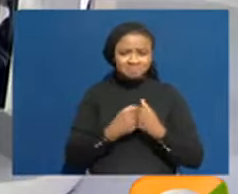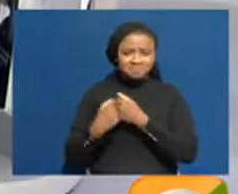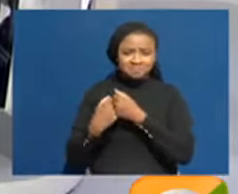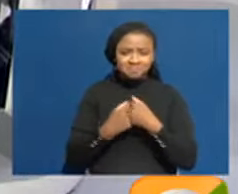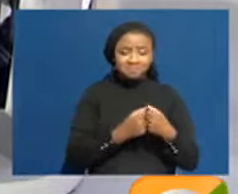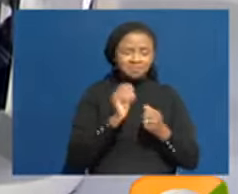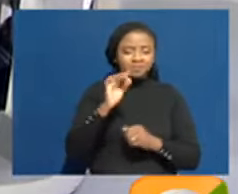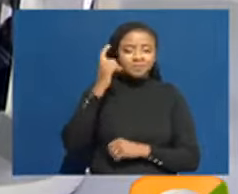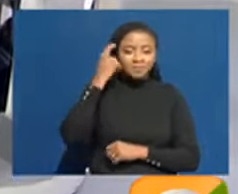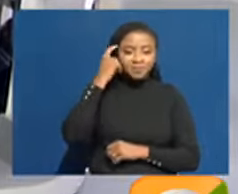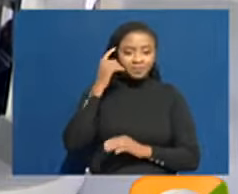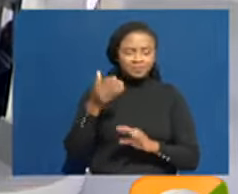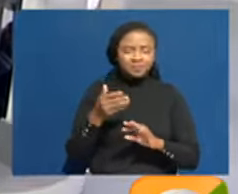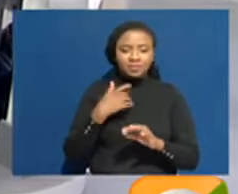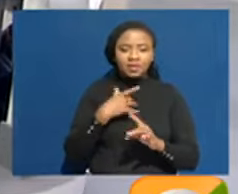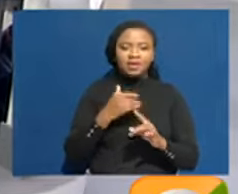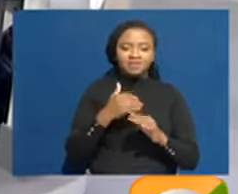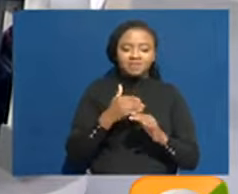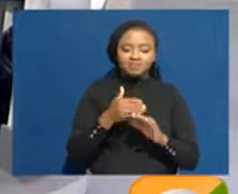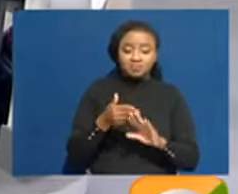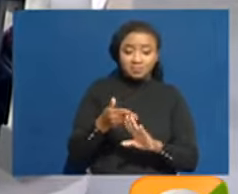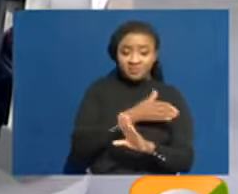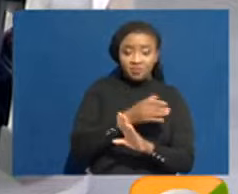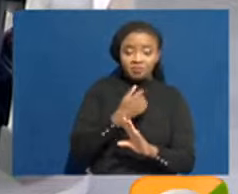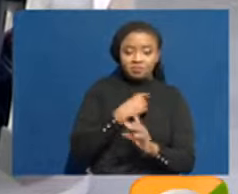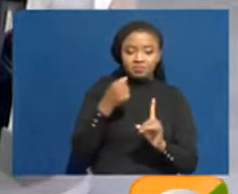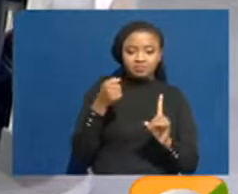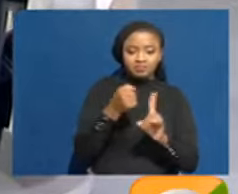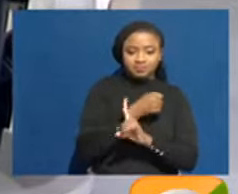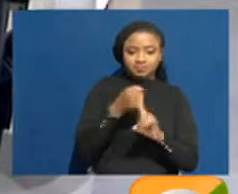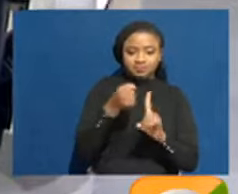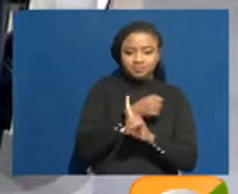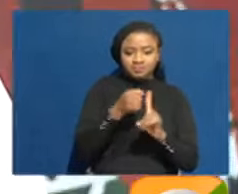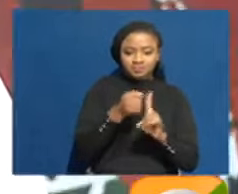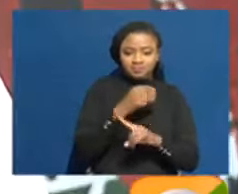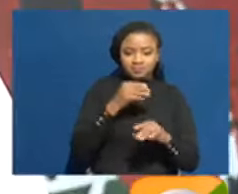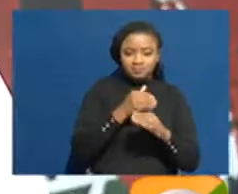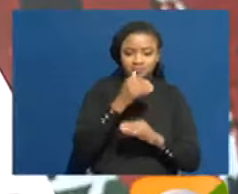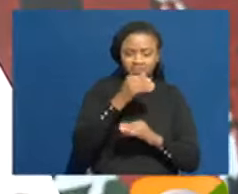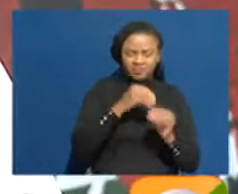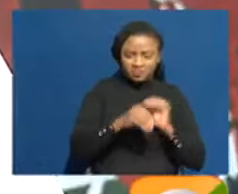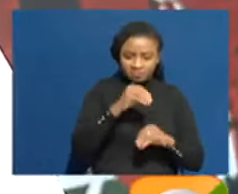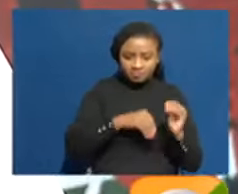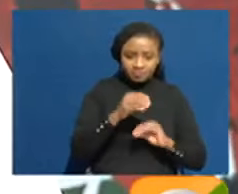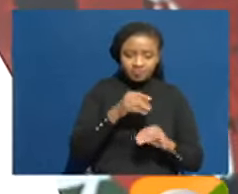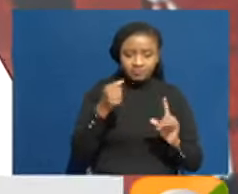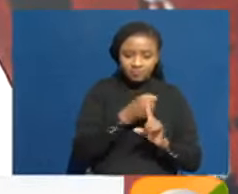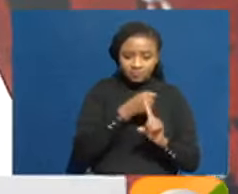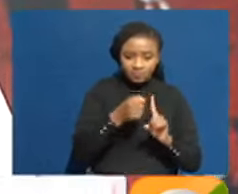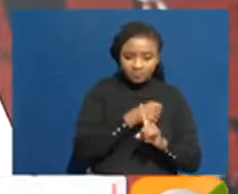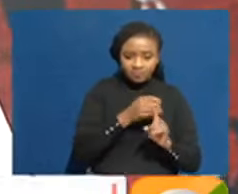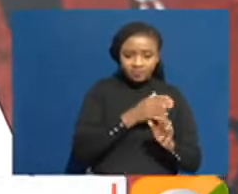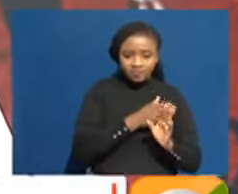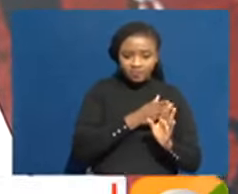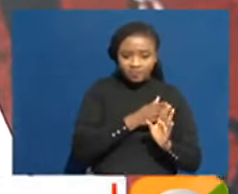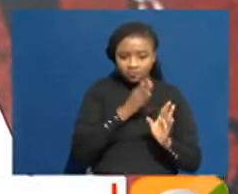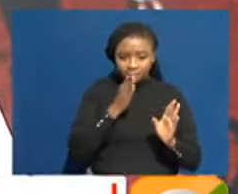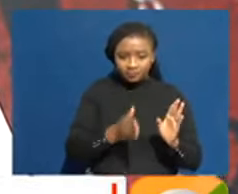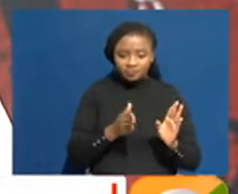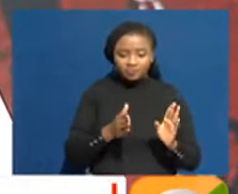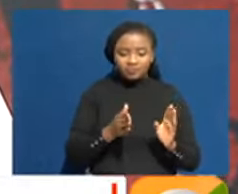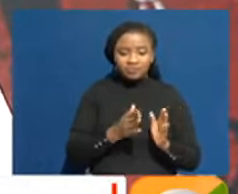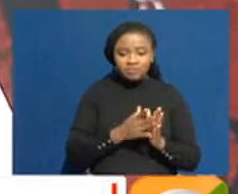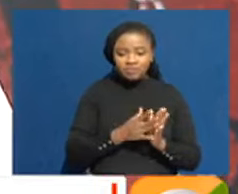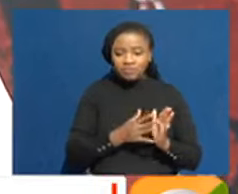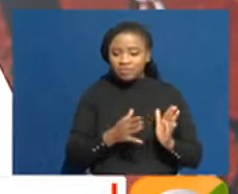coming off the post-election violence, the failed referendum of 2005. Yeah. So there was nothing guaranteed.